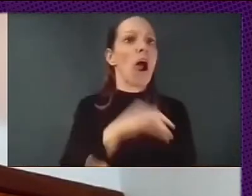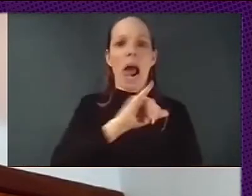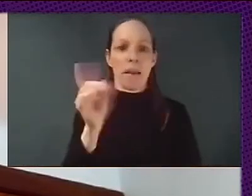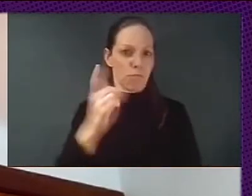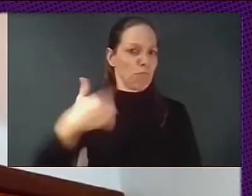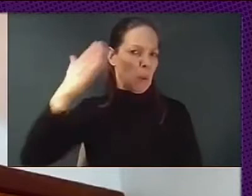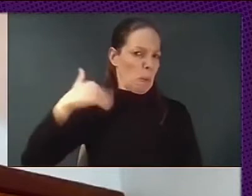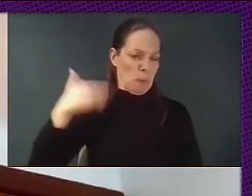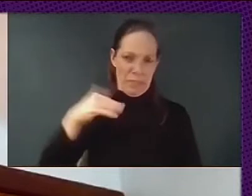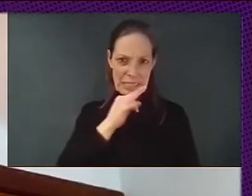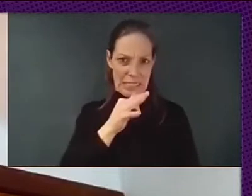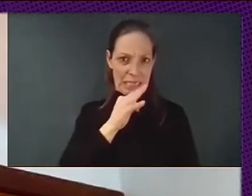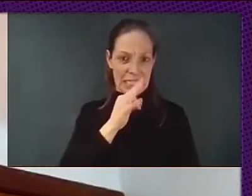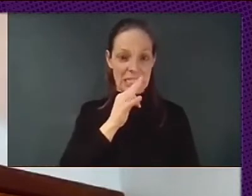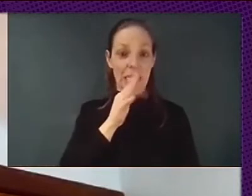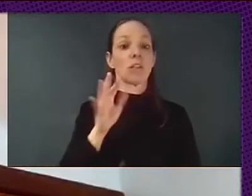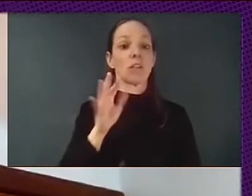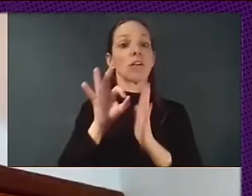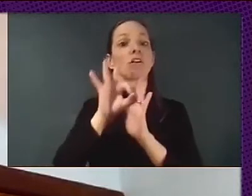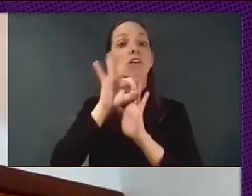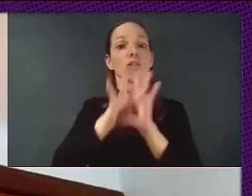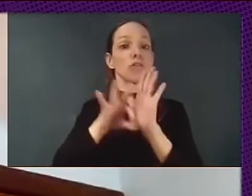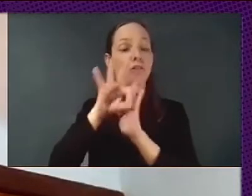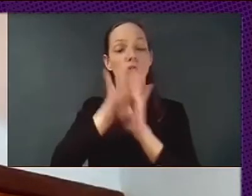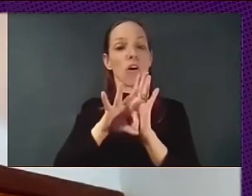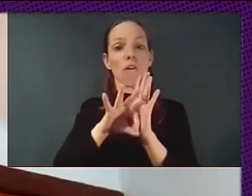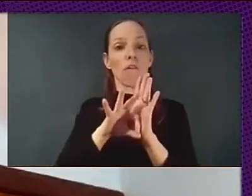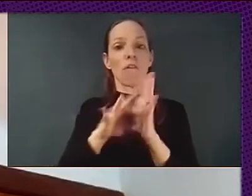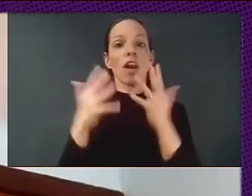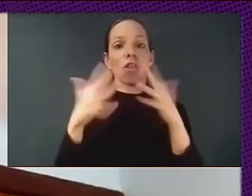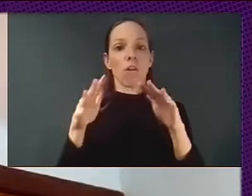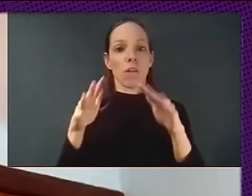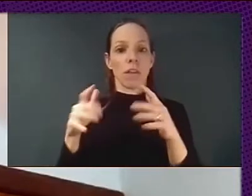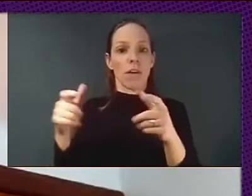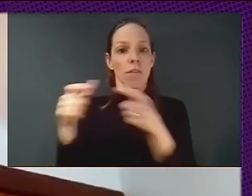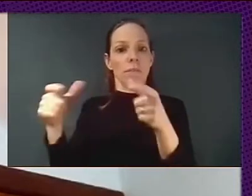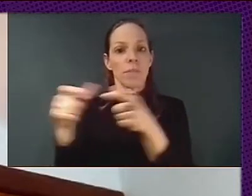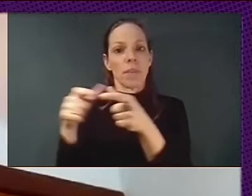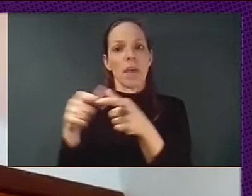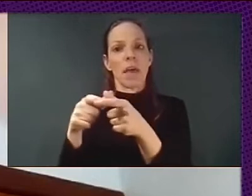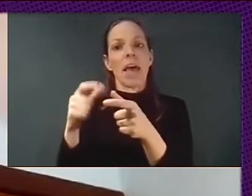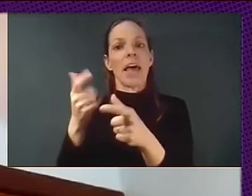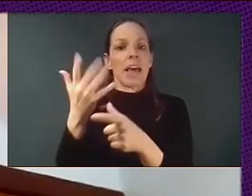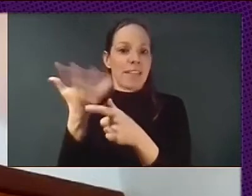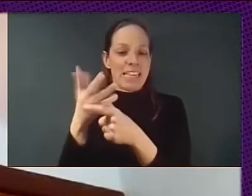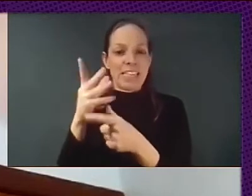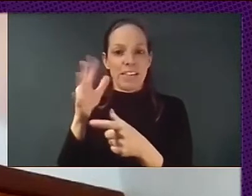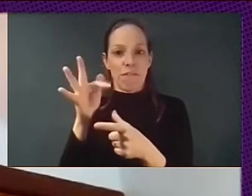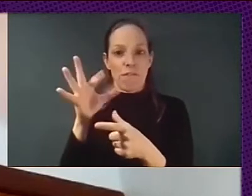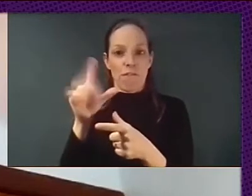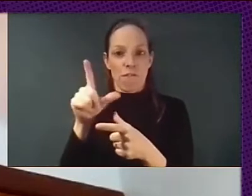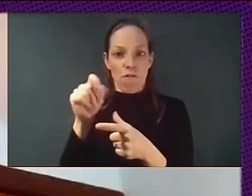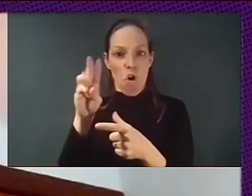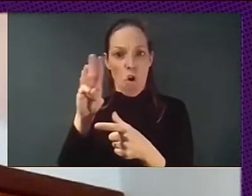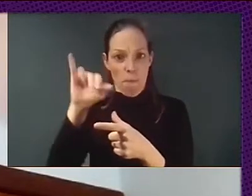the control over the user experience was really, at that time, based on single pieces of software that